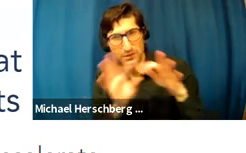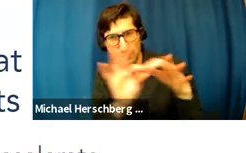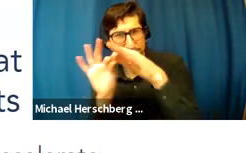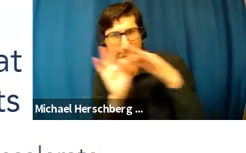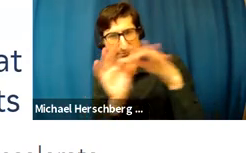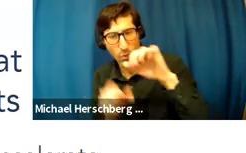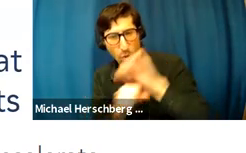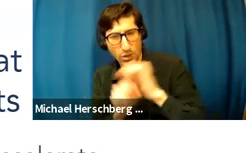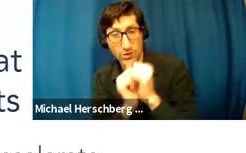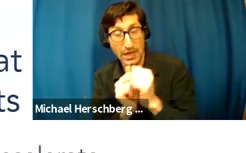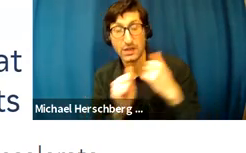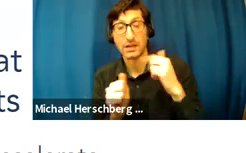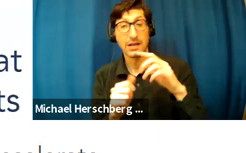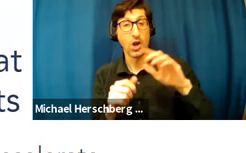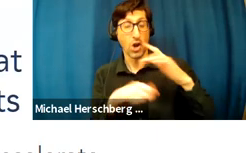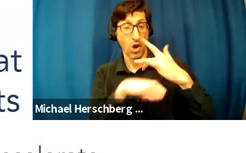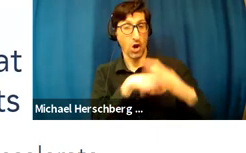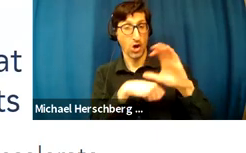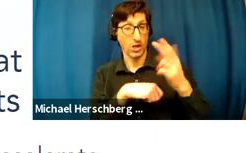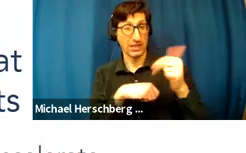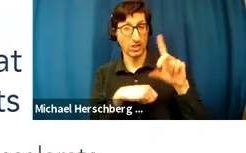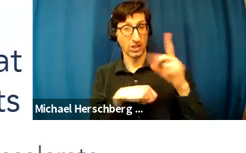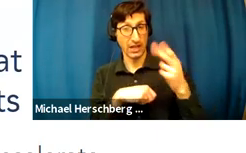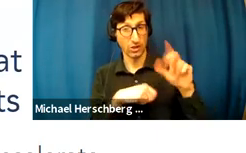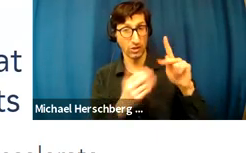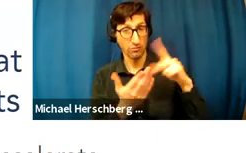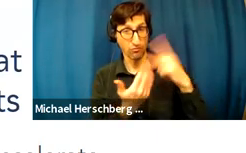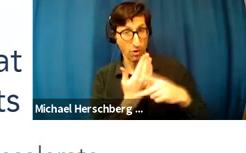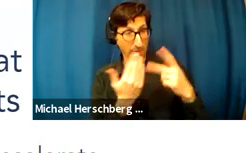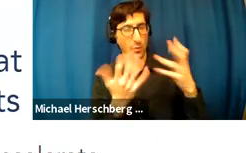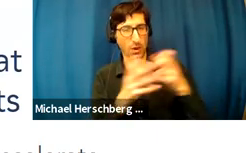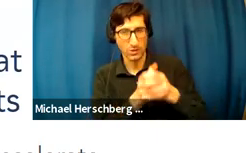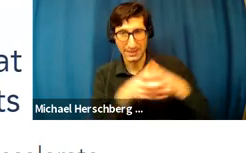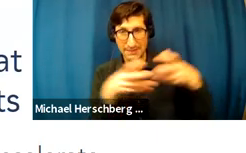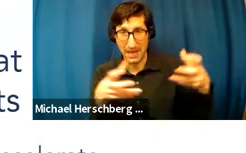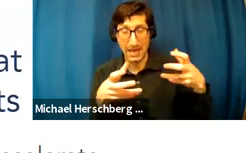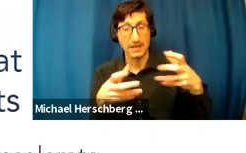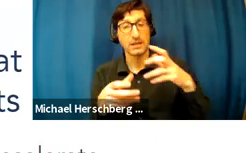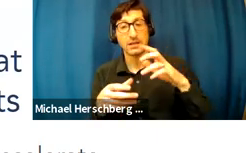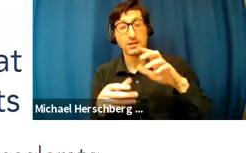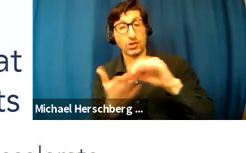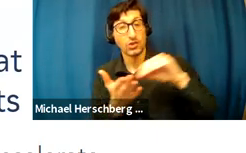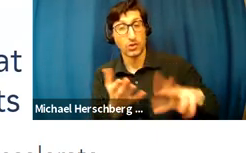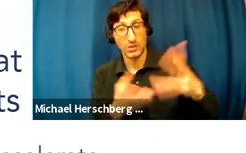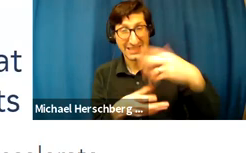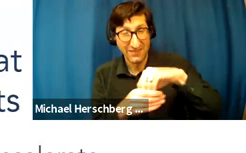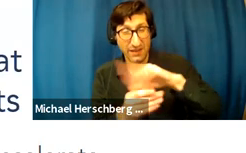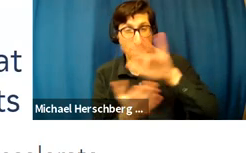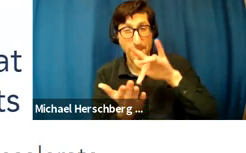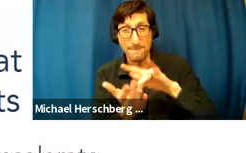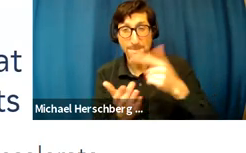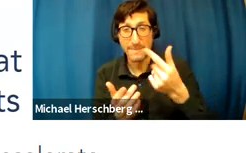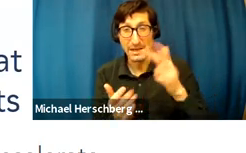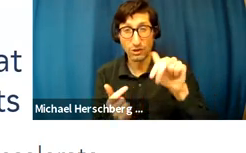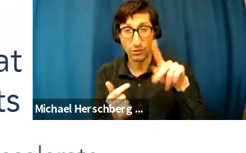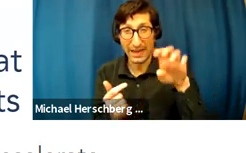expand early childhood programs that launch a student's career. We want to transform the experience of students in the middle grades, and we